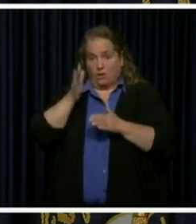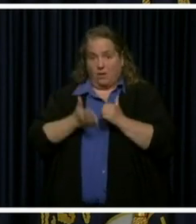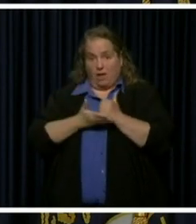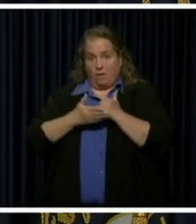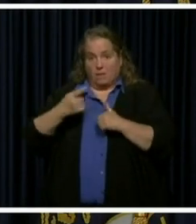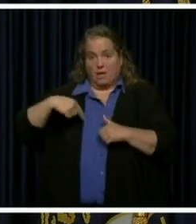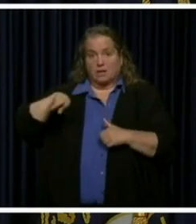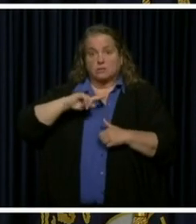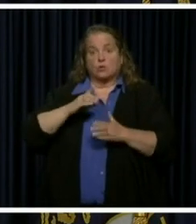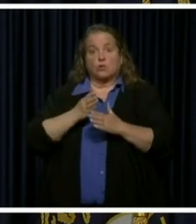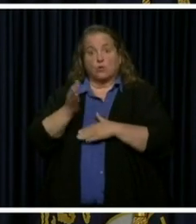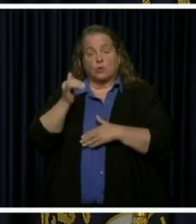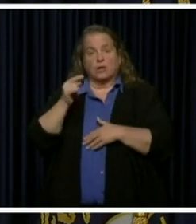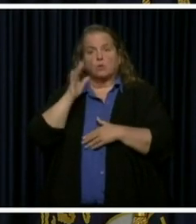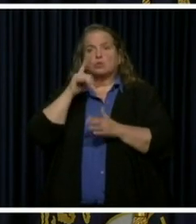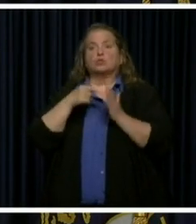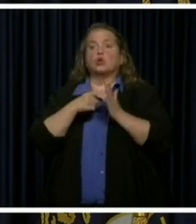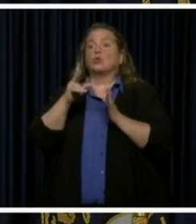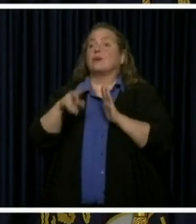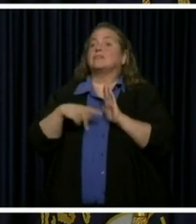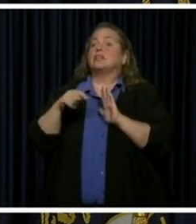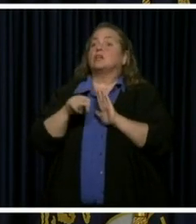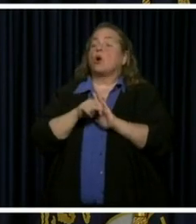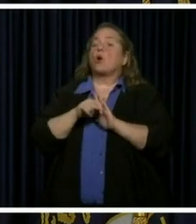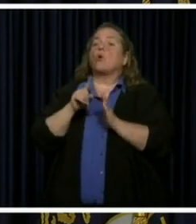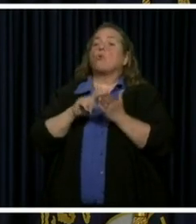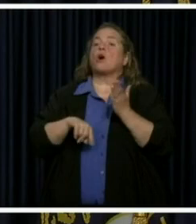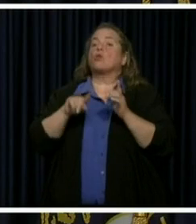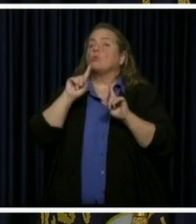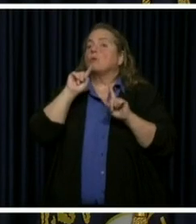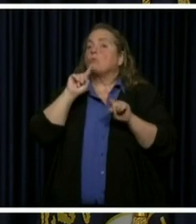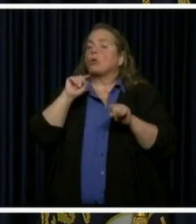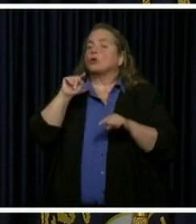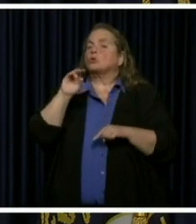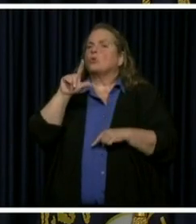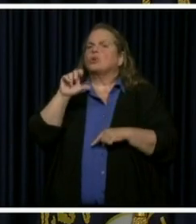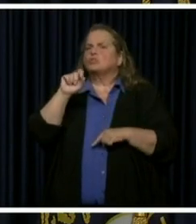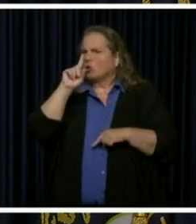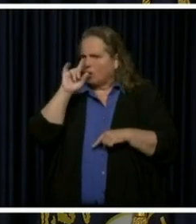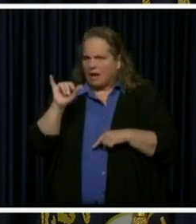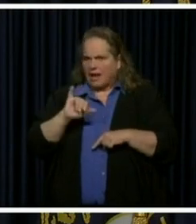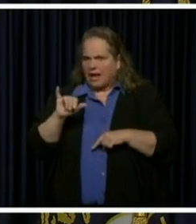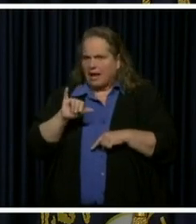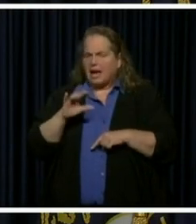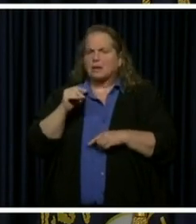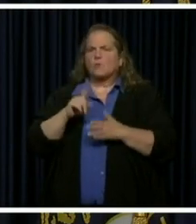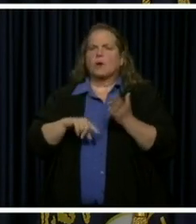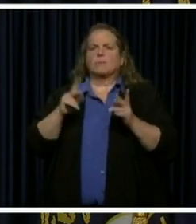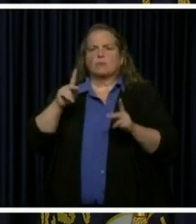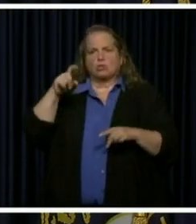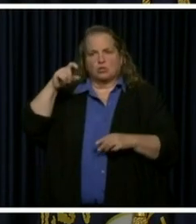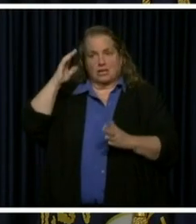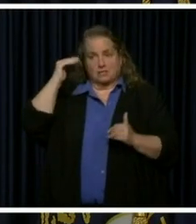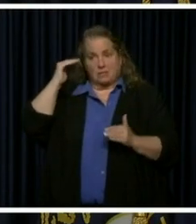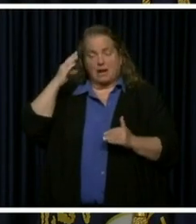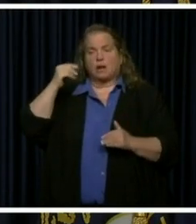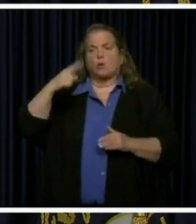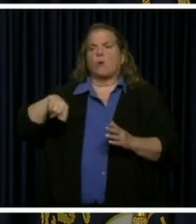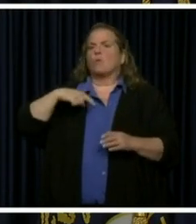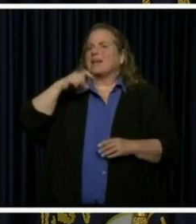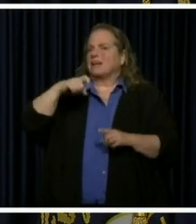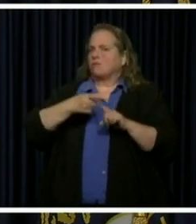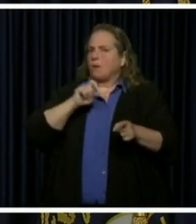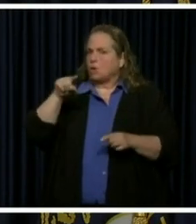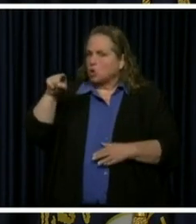us through it. We're going to show you a video on what the reporting tools look like and what people should expect and what we need from